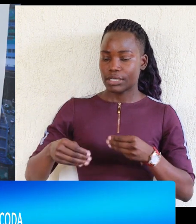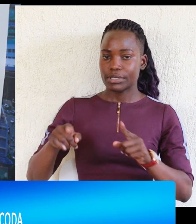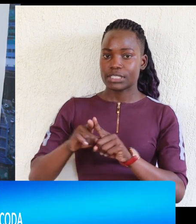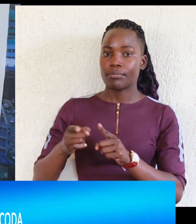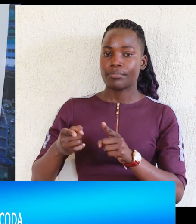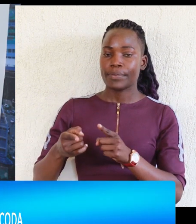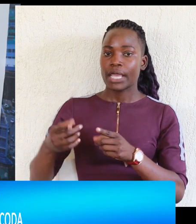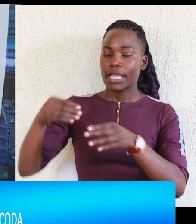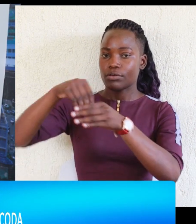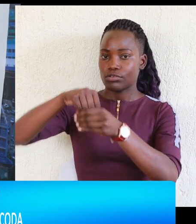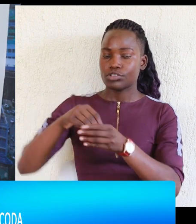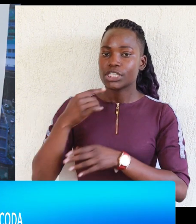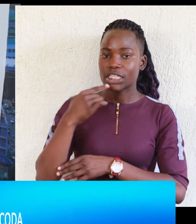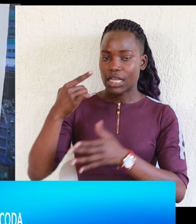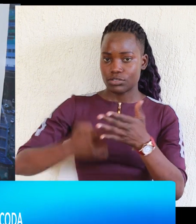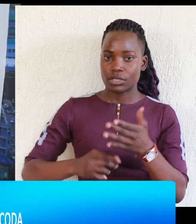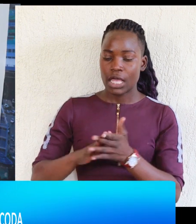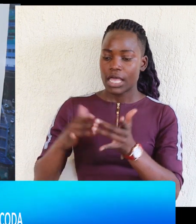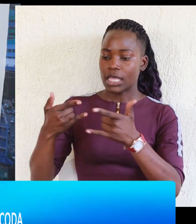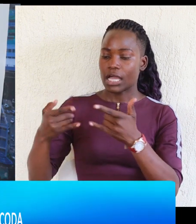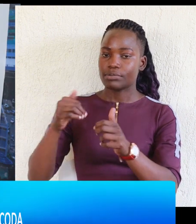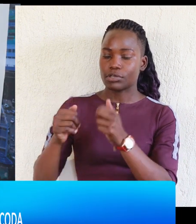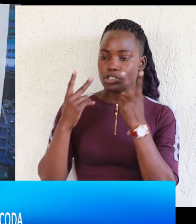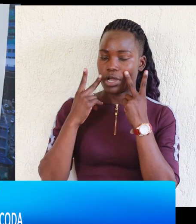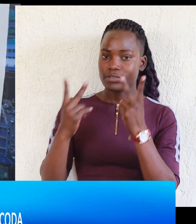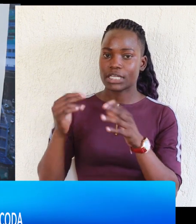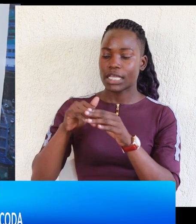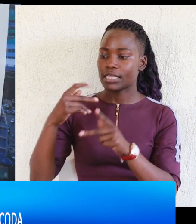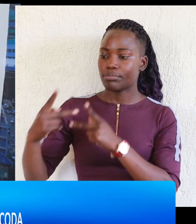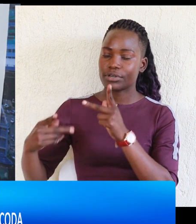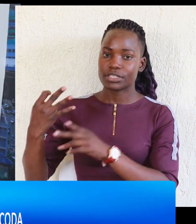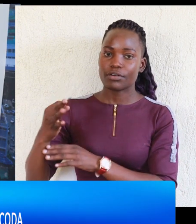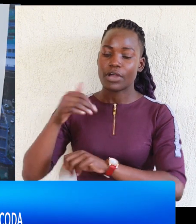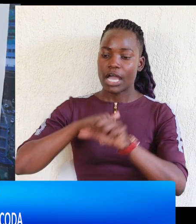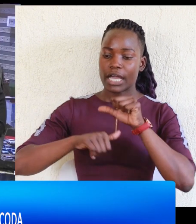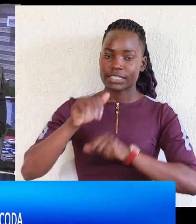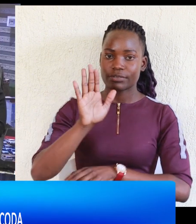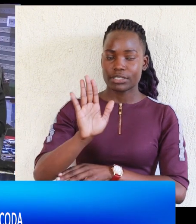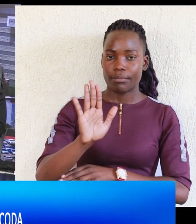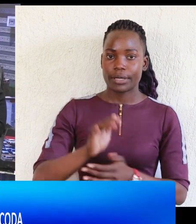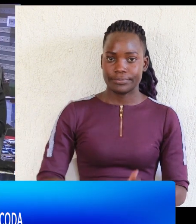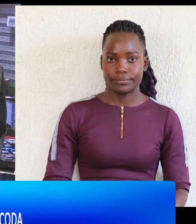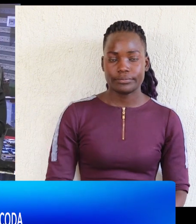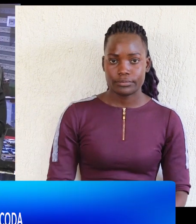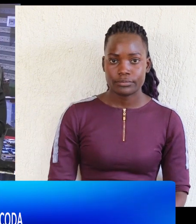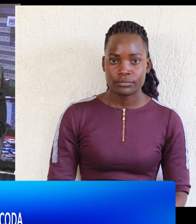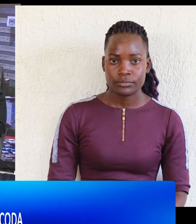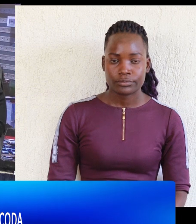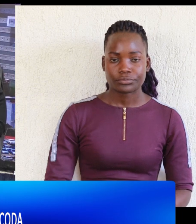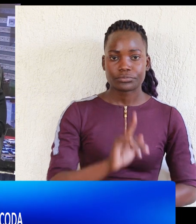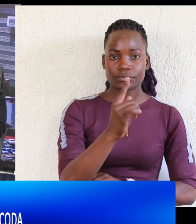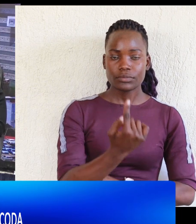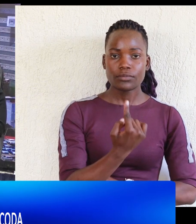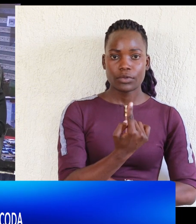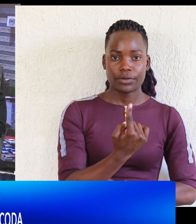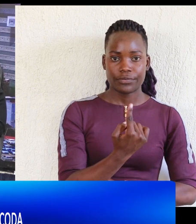as well. Maybe tell us a bit of some of the gaps that maybe you have noted in the process of your activities. Okay. The